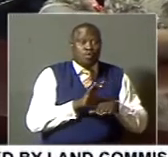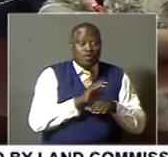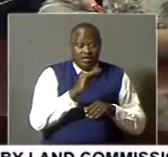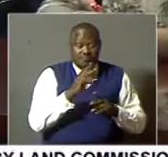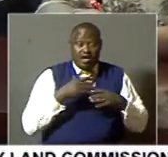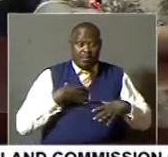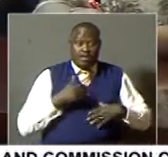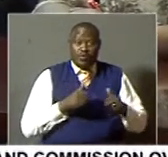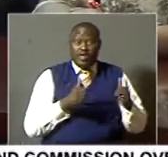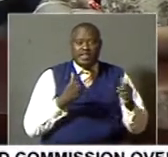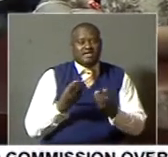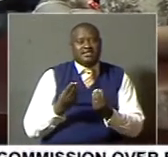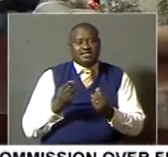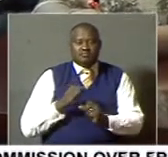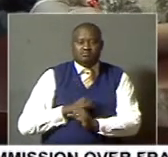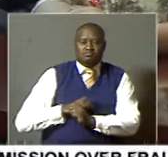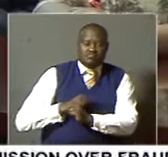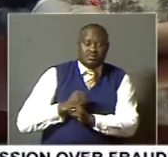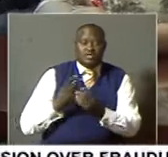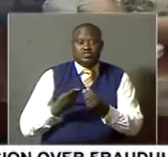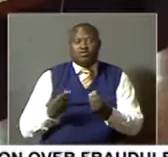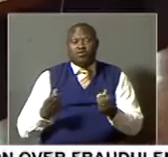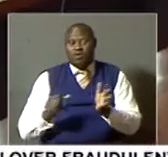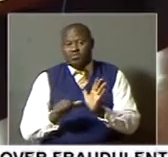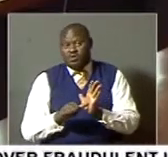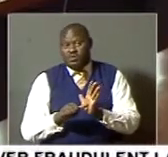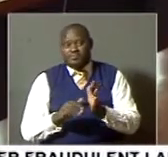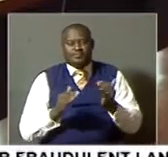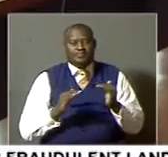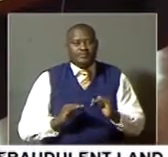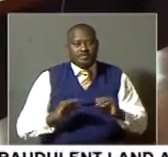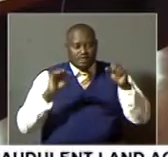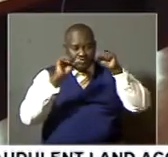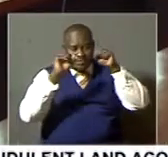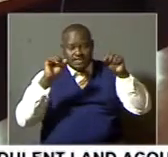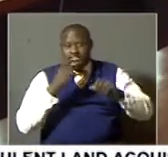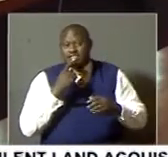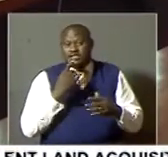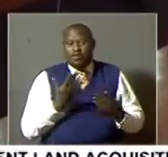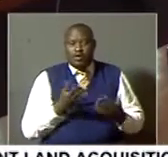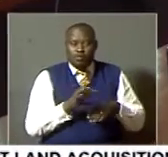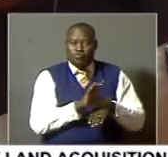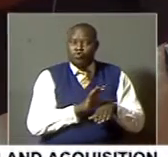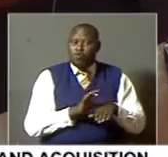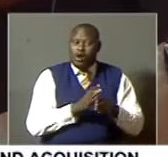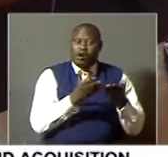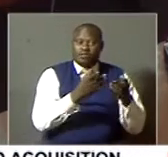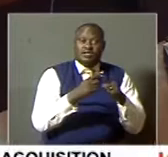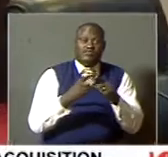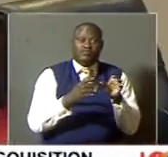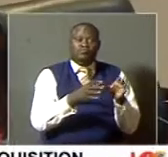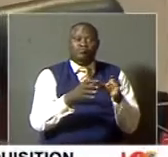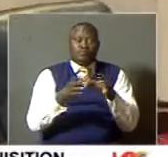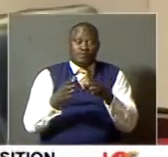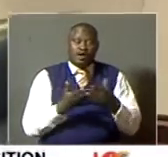numbers, they would have succeeded in solving the problem. The president observed that DR Congo has a combination of